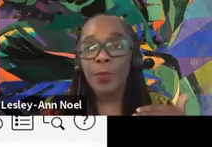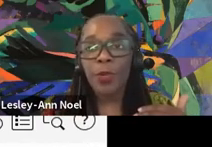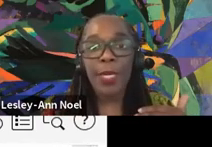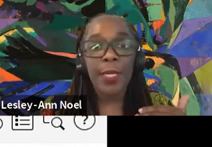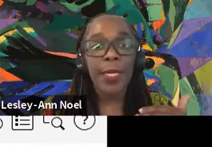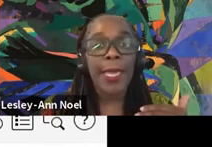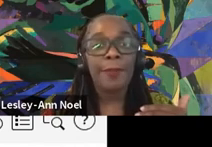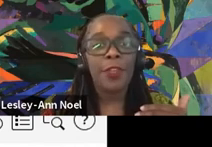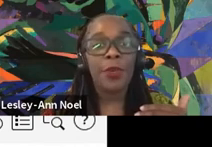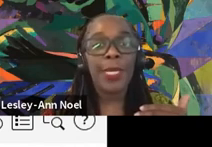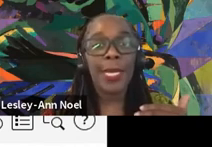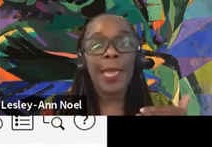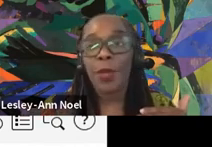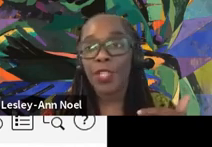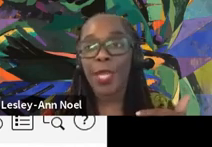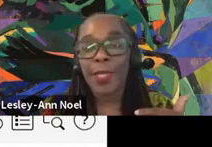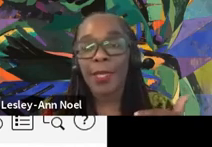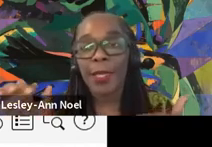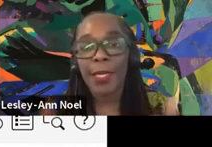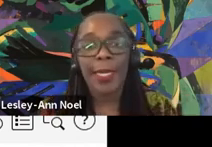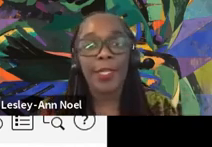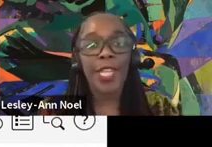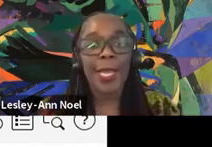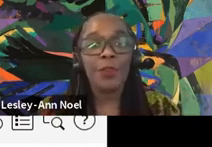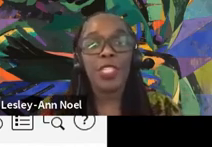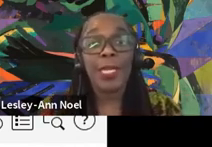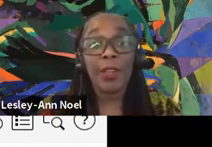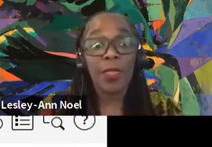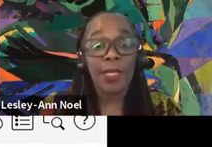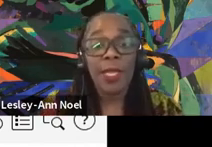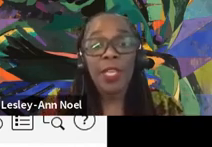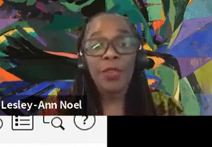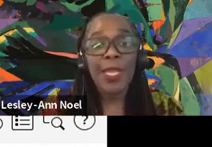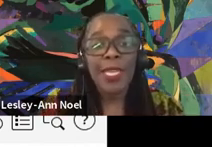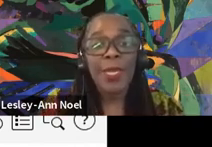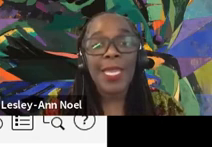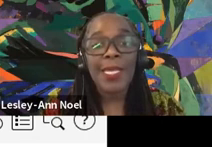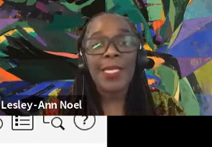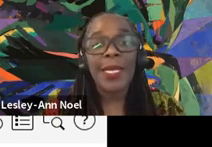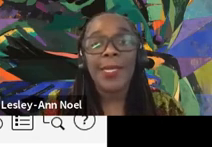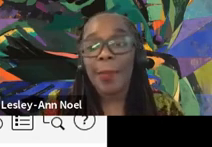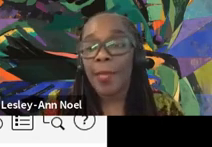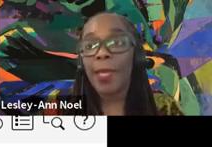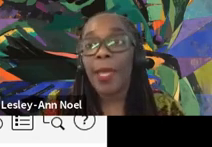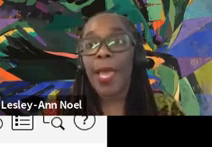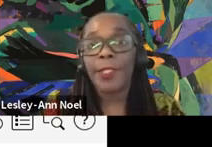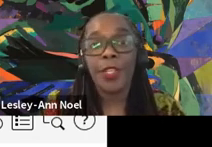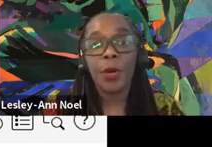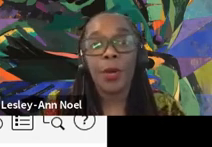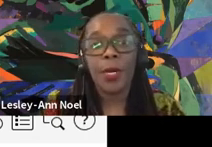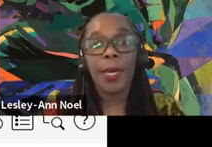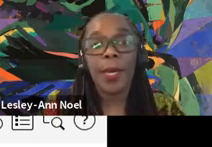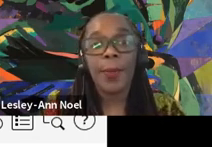we use mural? If you click, I'm going to share the link in the chat. If you just click on this, you can immediately start typing